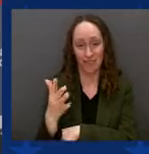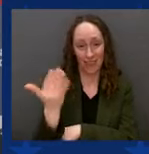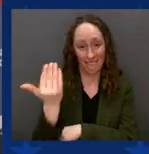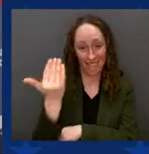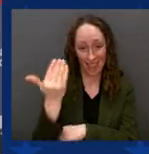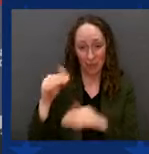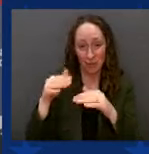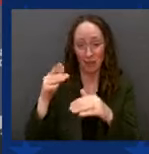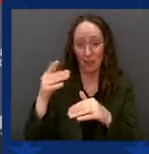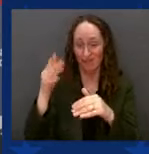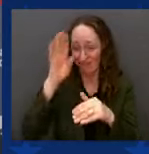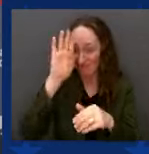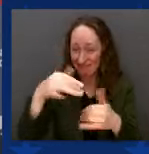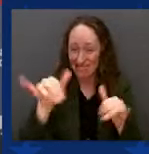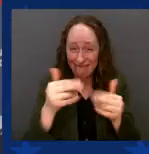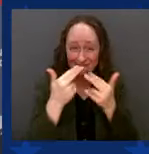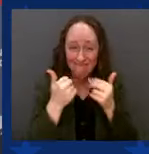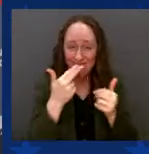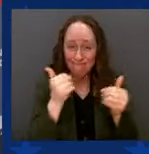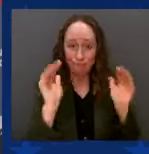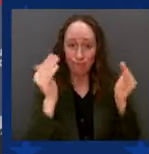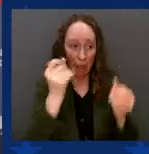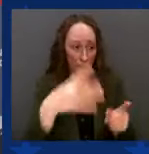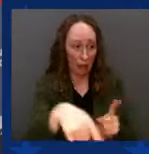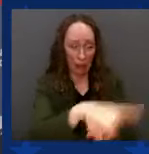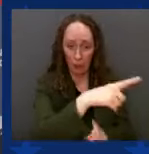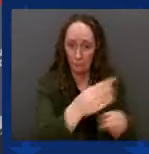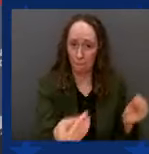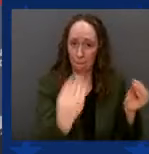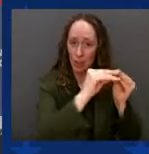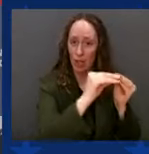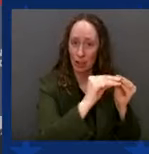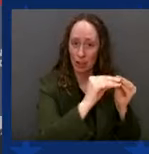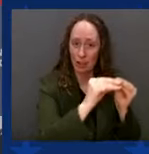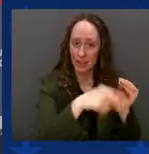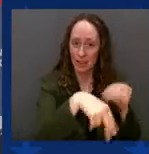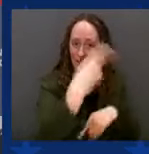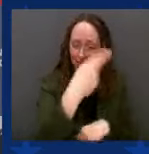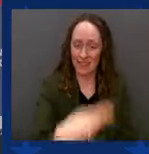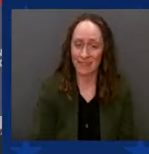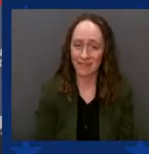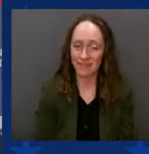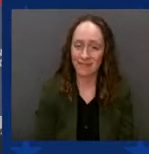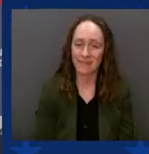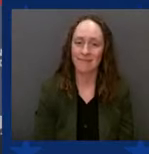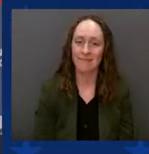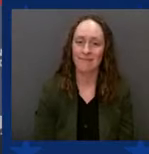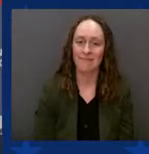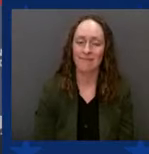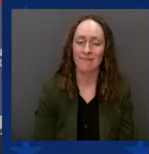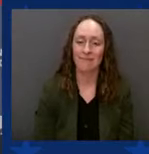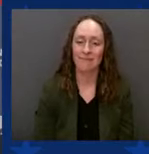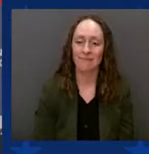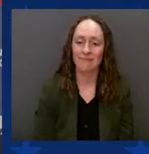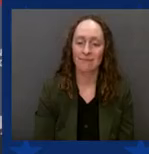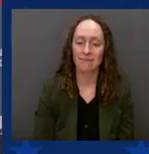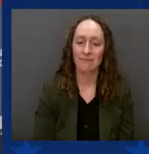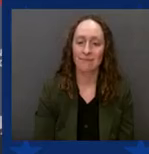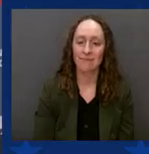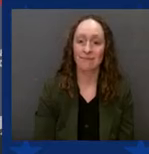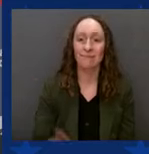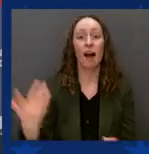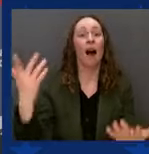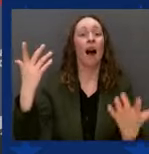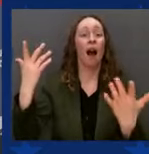Well, guess what? We did those things to grow the economy, create jobs, and give working class folks a fighting chance.